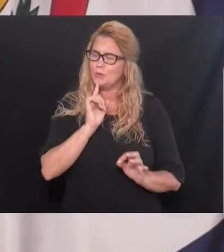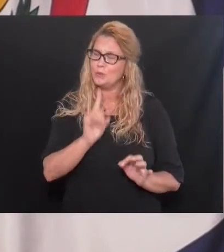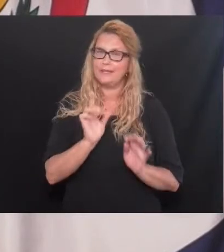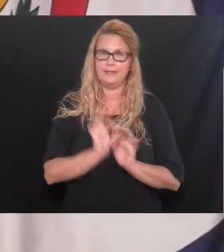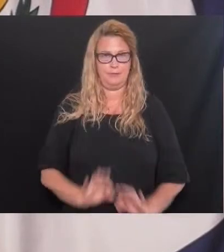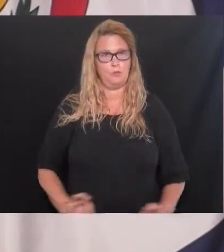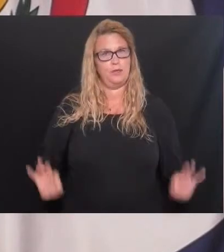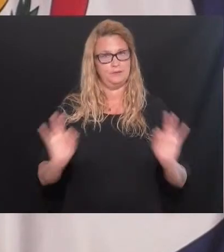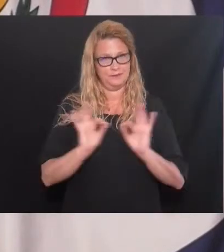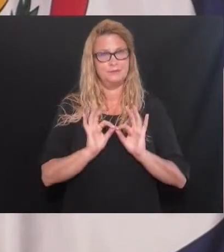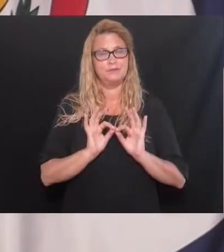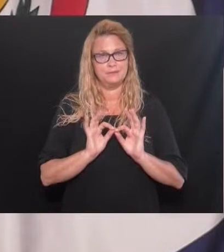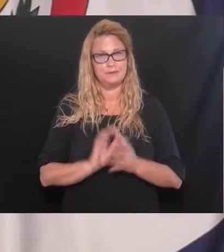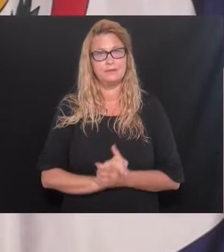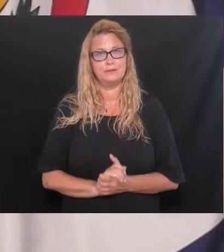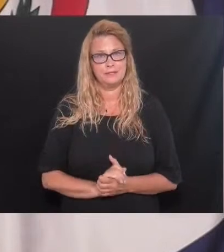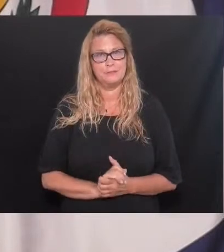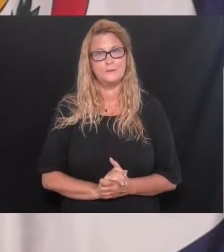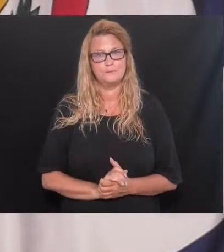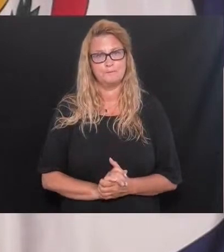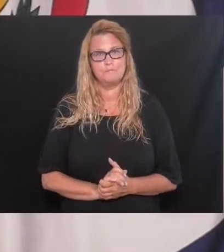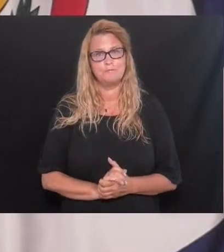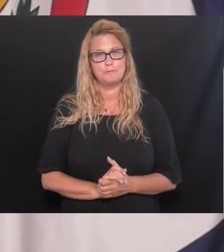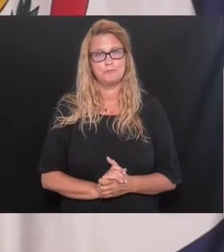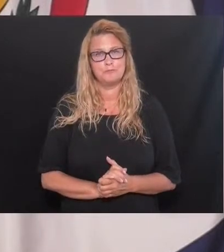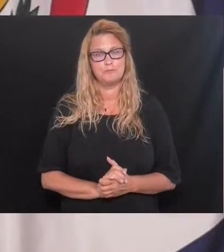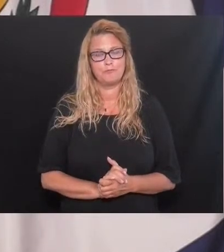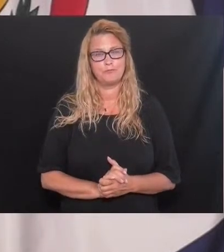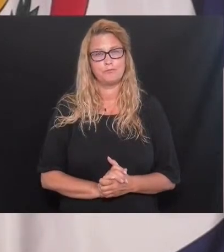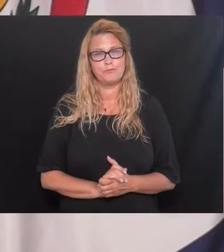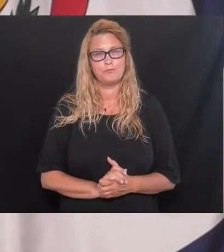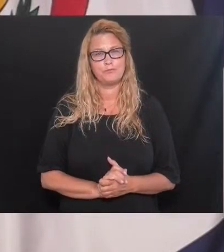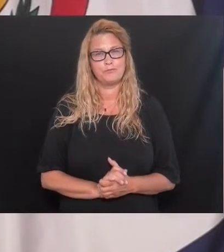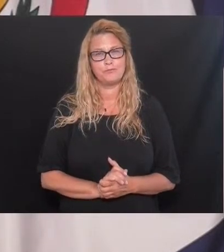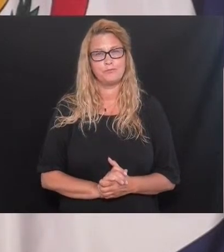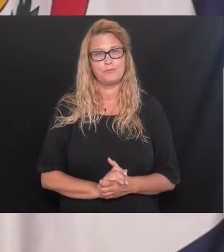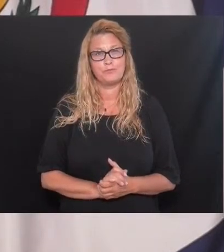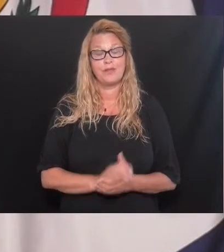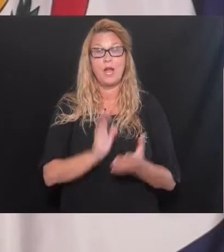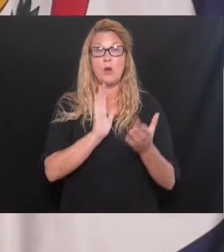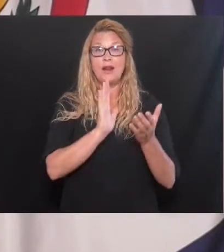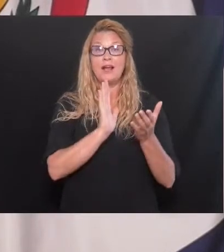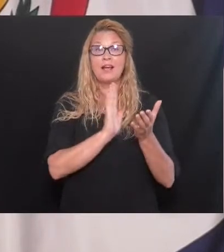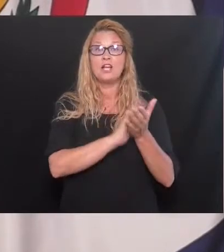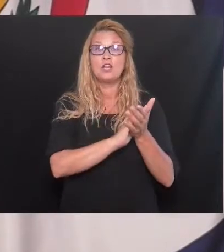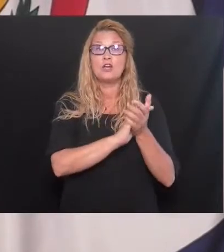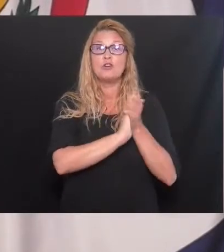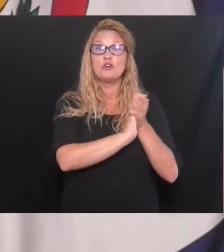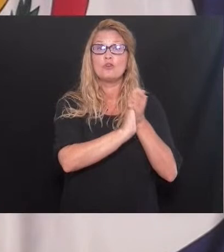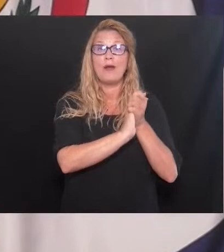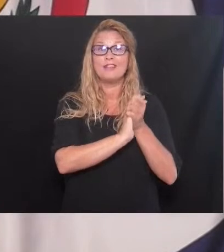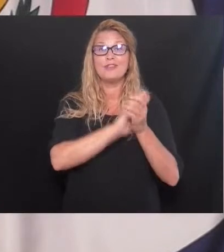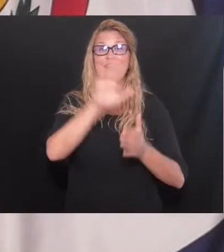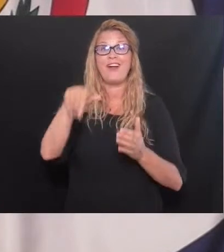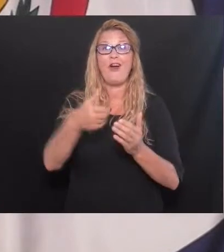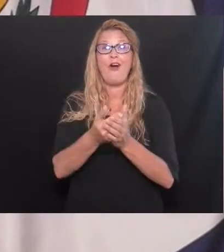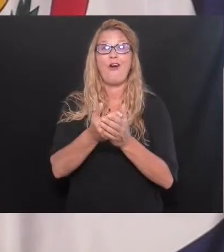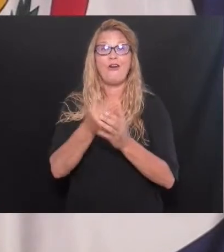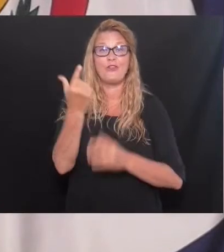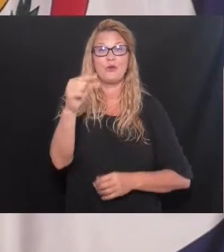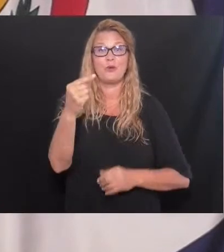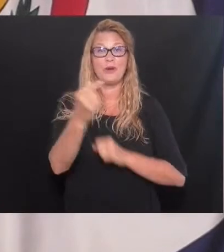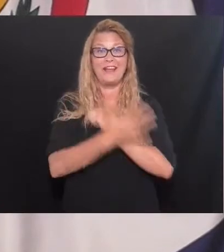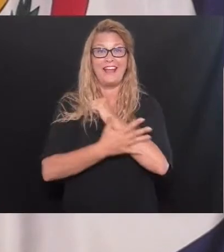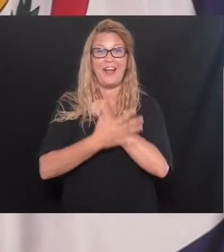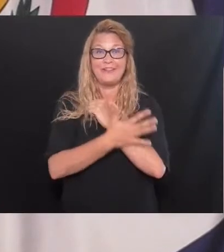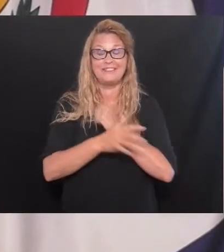tell you how really, truly important it is. I congratulate everybody in all those green counties. That's